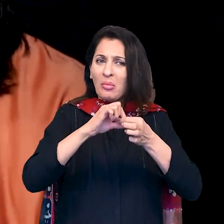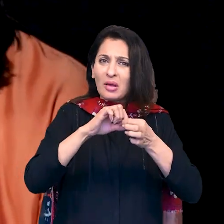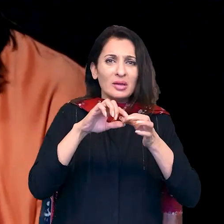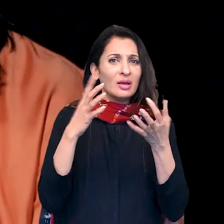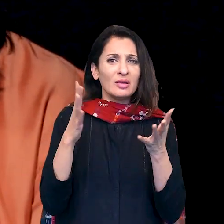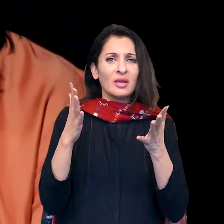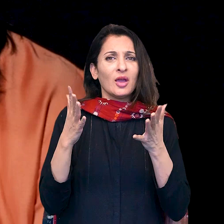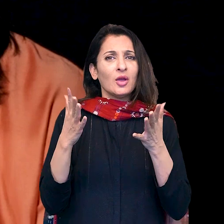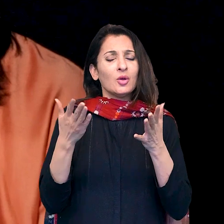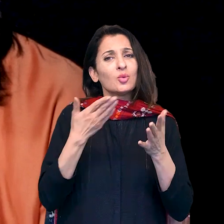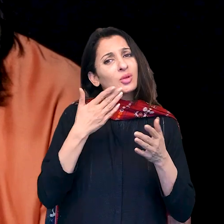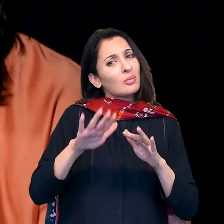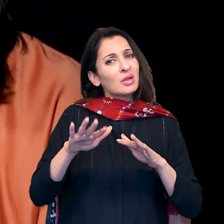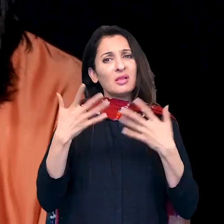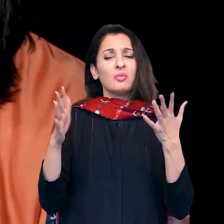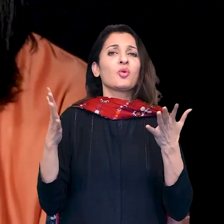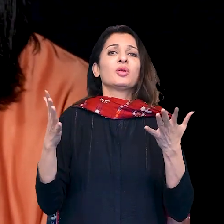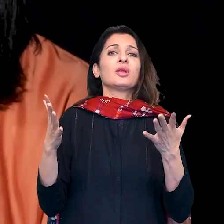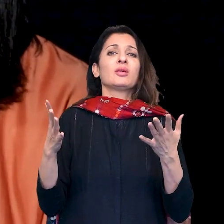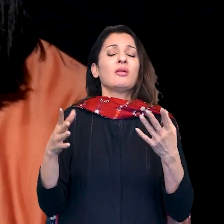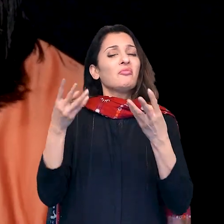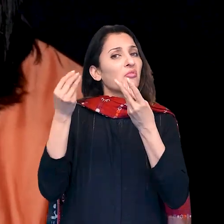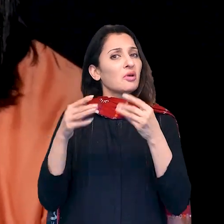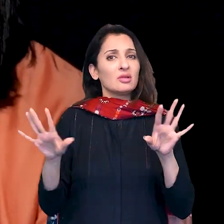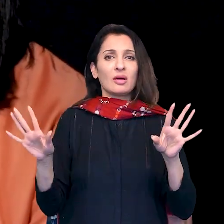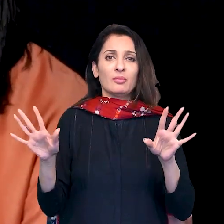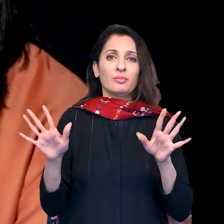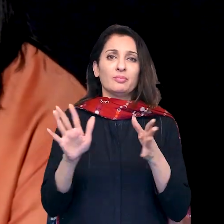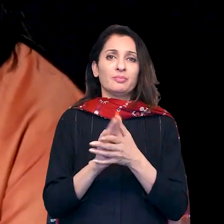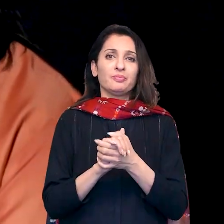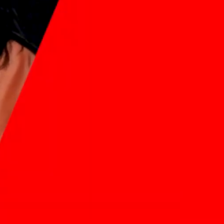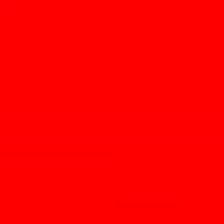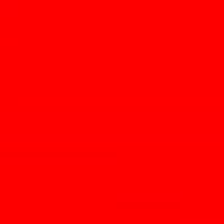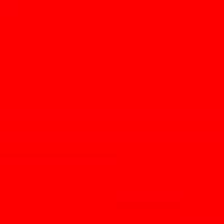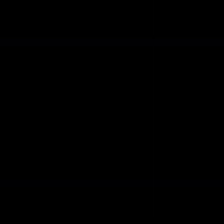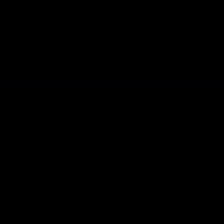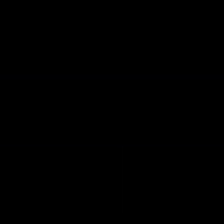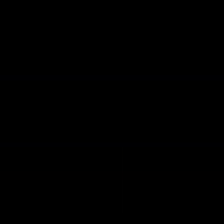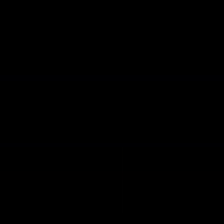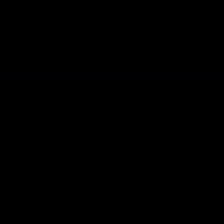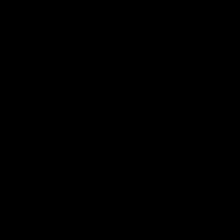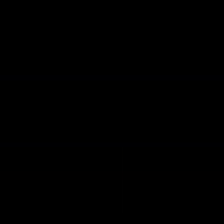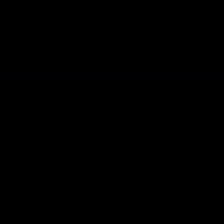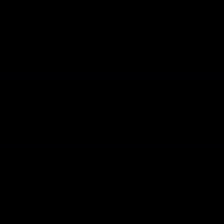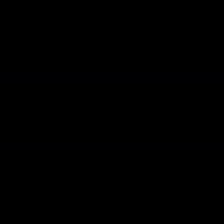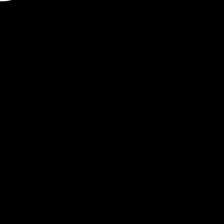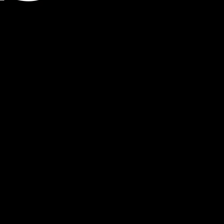not have happiness within our life or satisfaction or a true purpose of life.